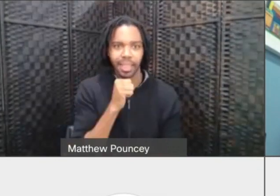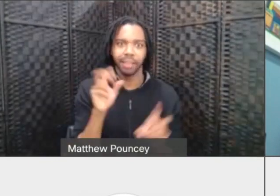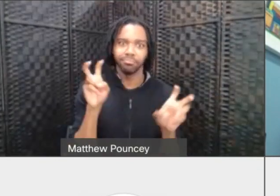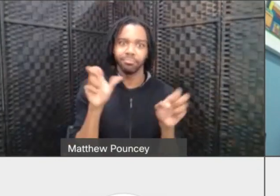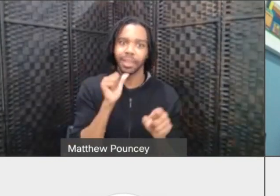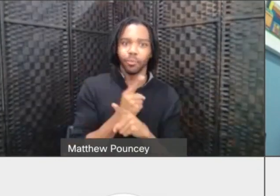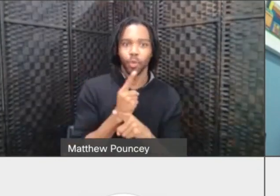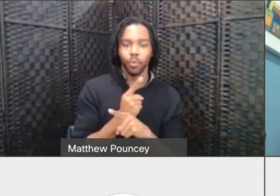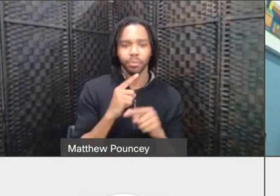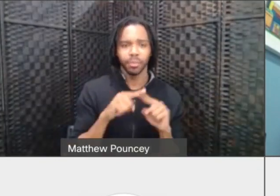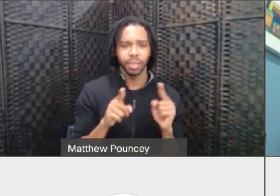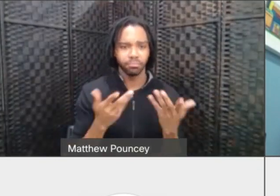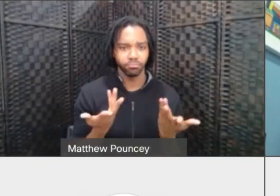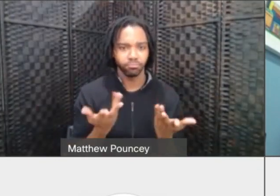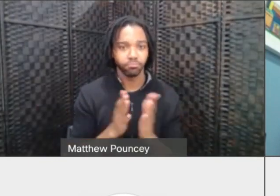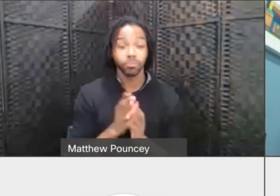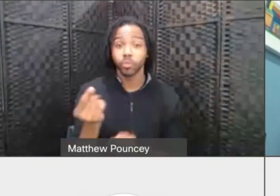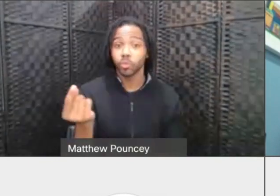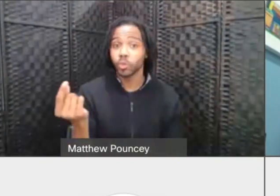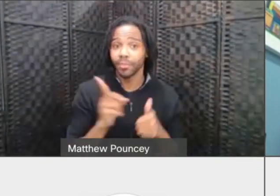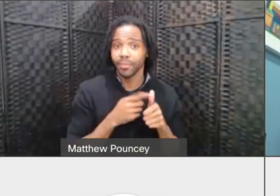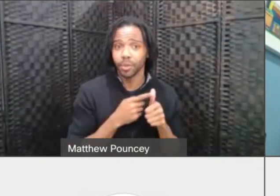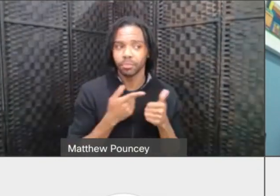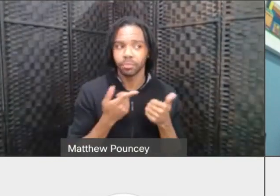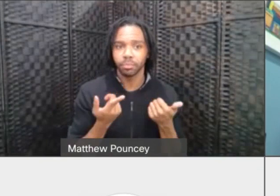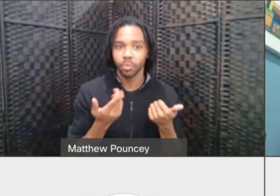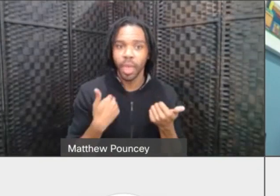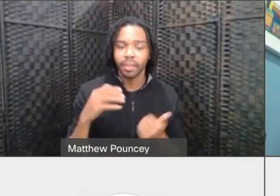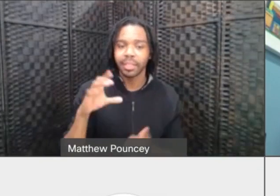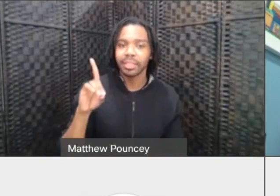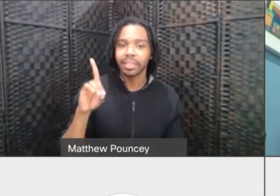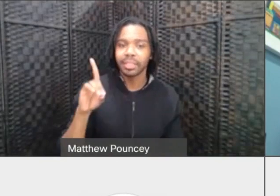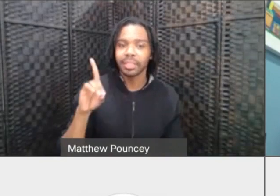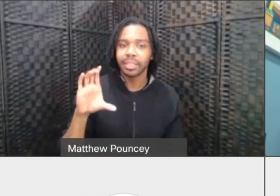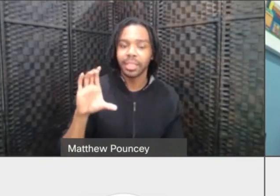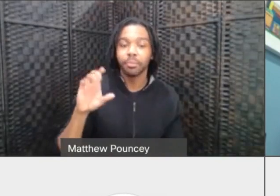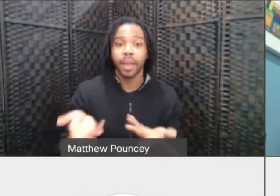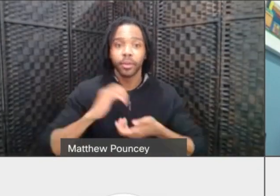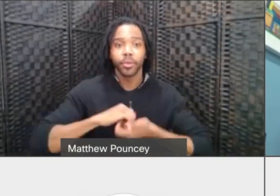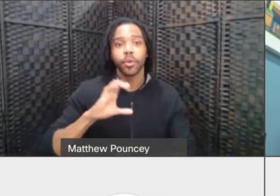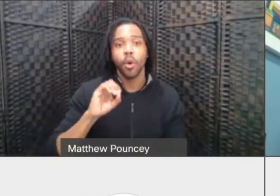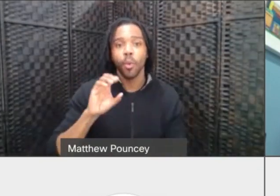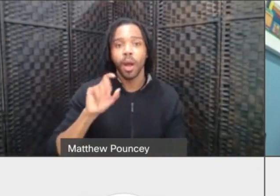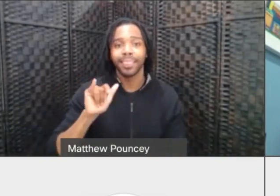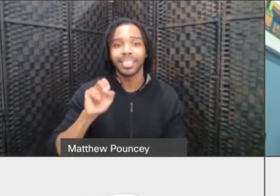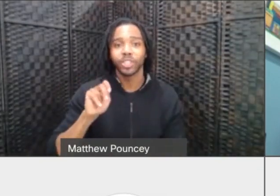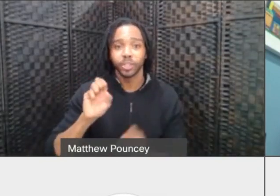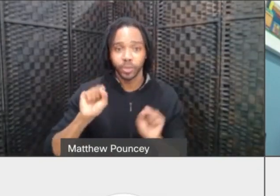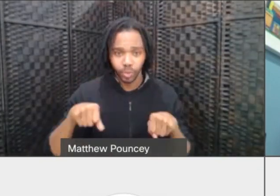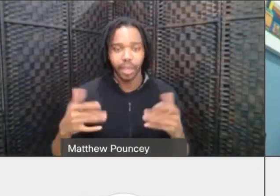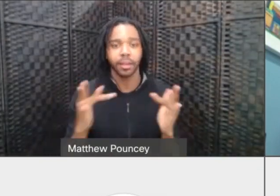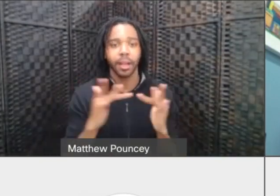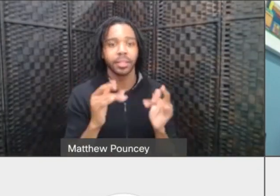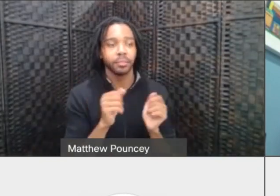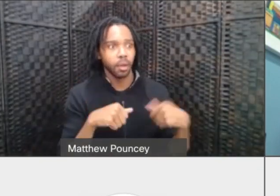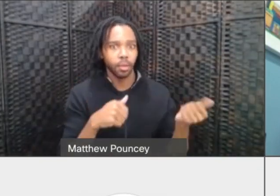endorsement. For one, there is the DC Provider Coalition is one way to connect with other